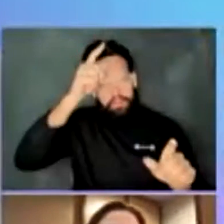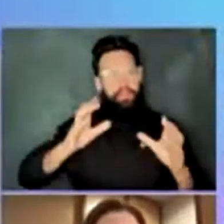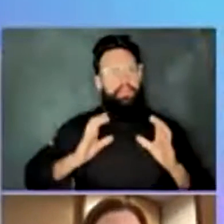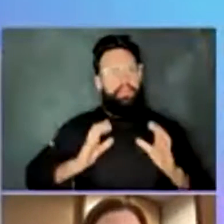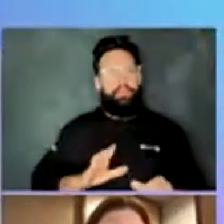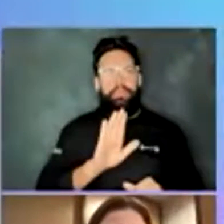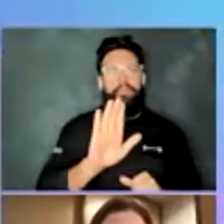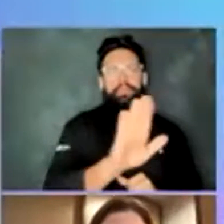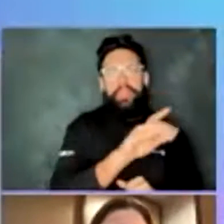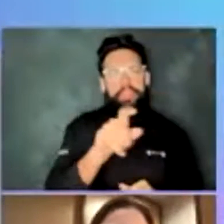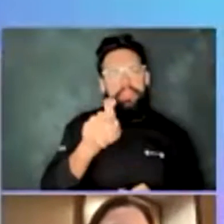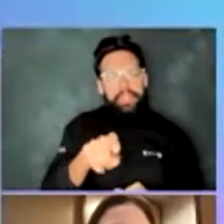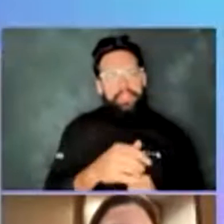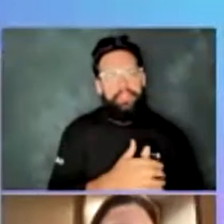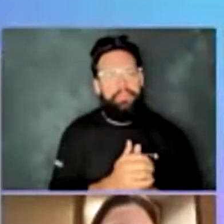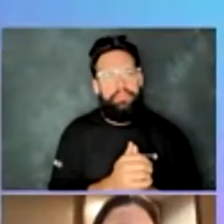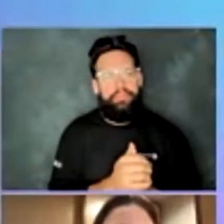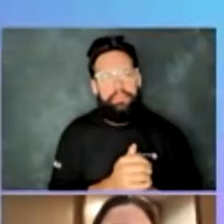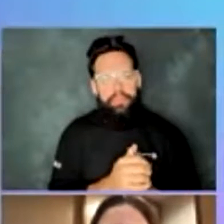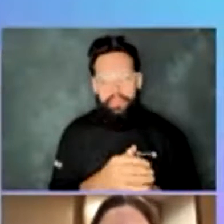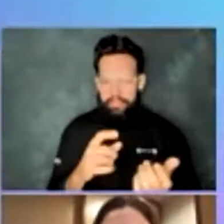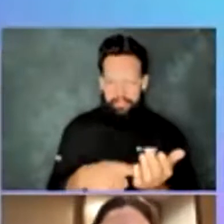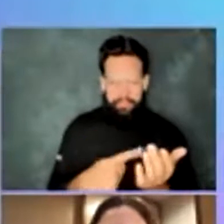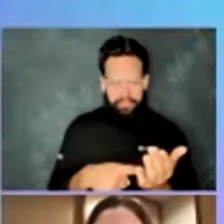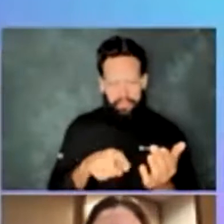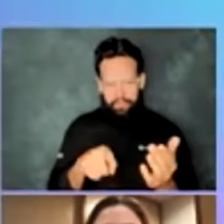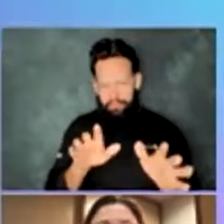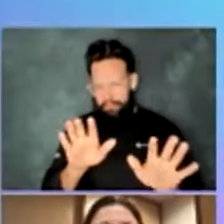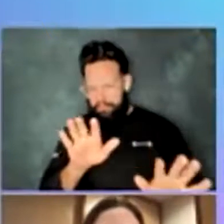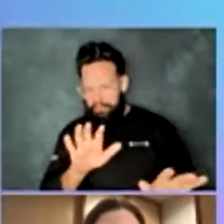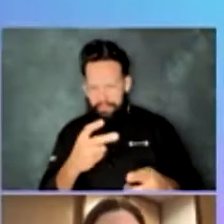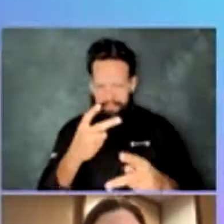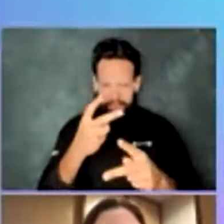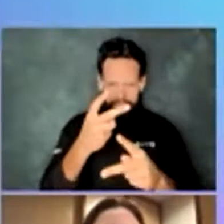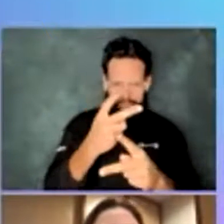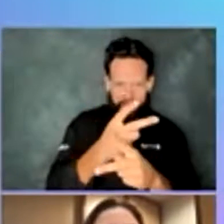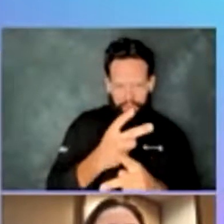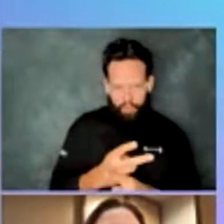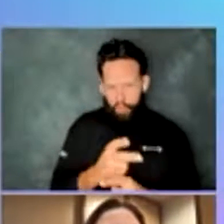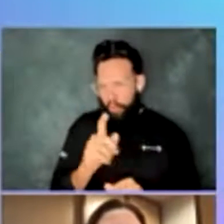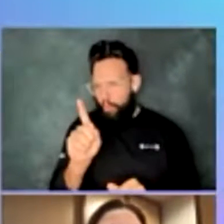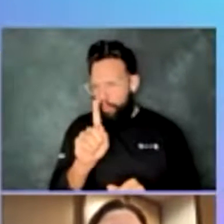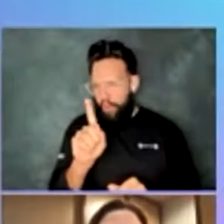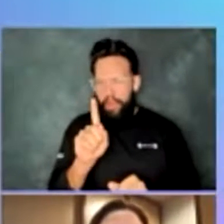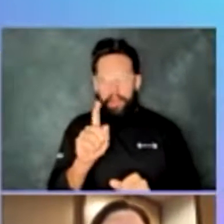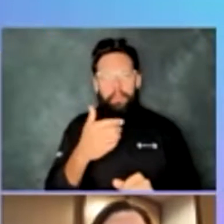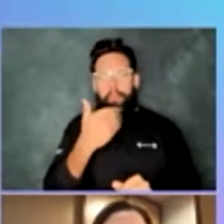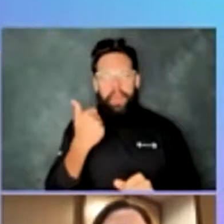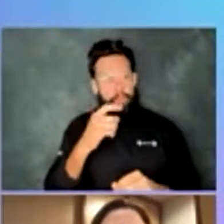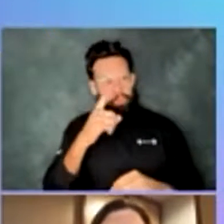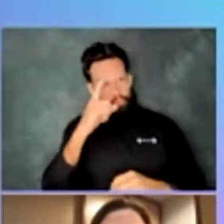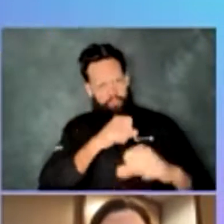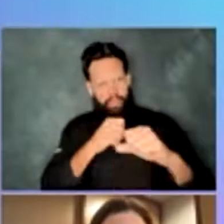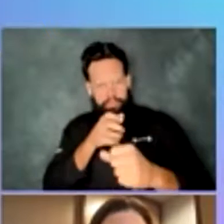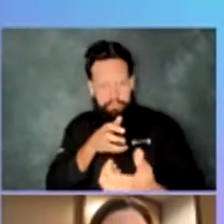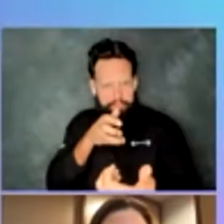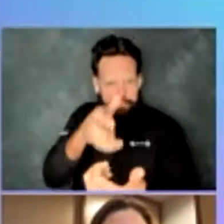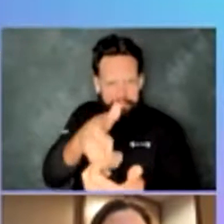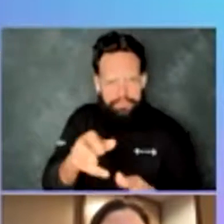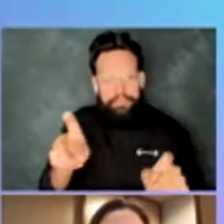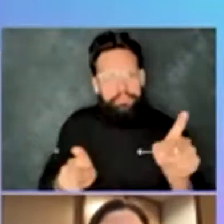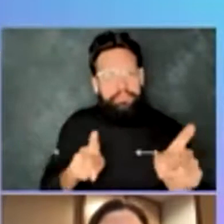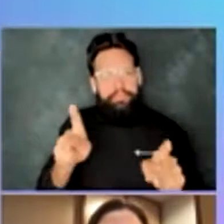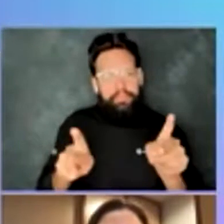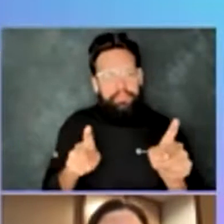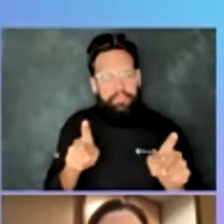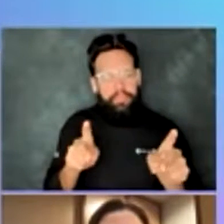or pivot with my strategies. And this is the bit where I feel like I'm a bit of a politician. And I've boiled it down to three things.